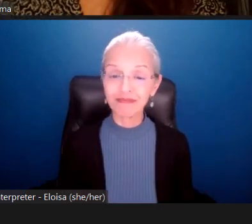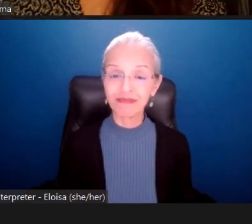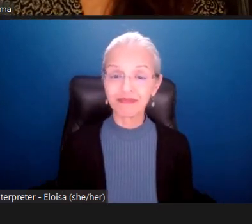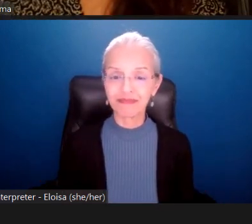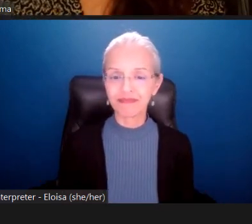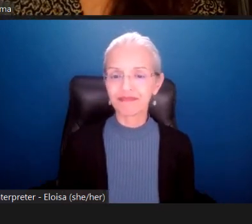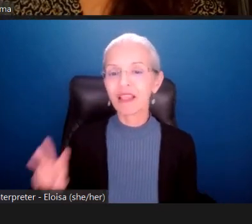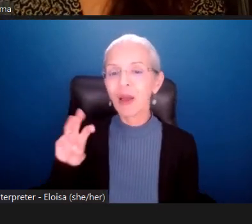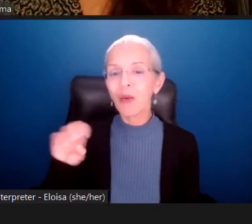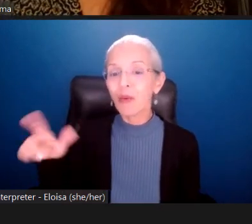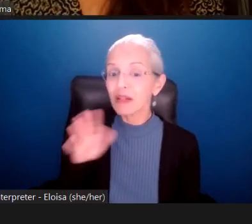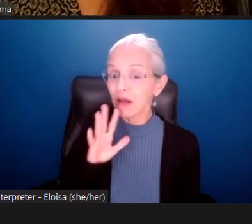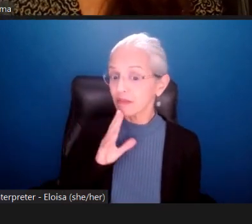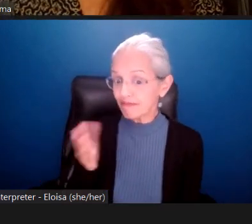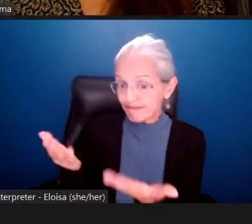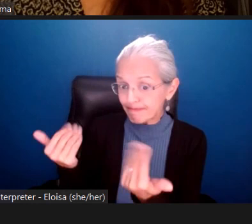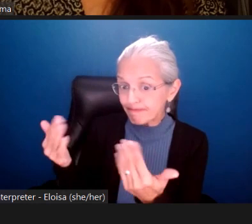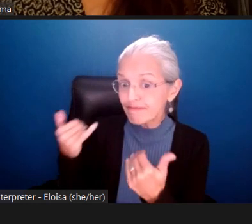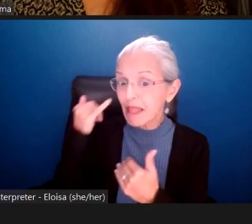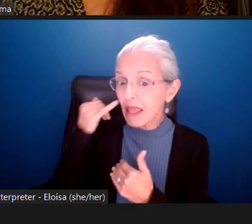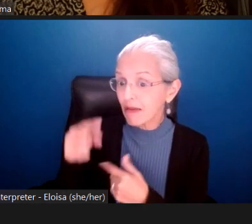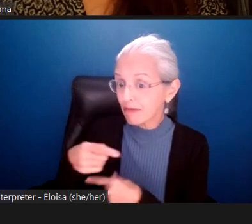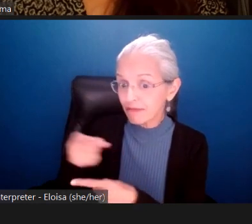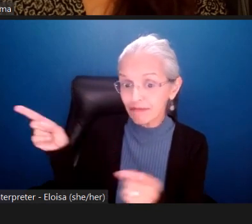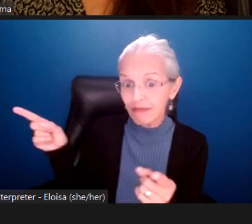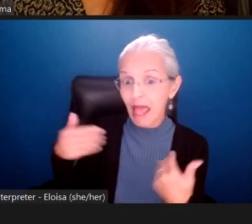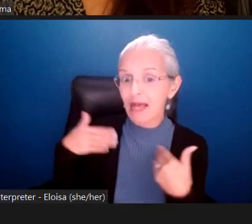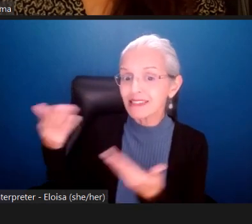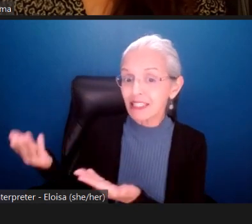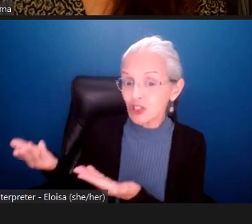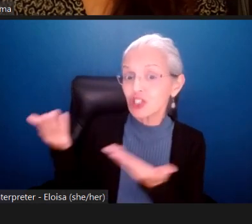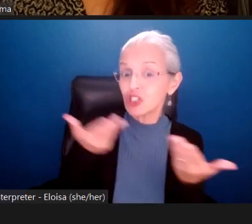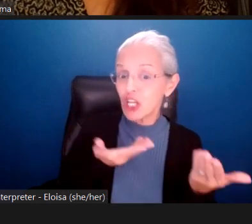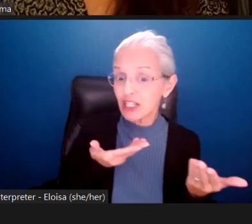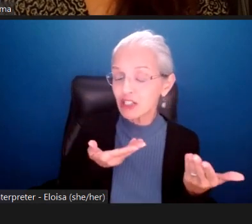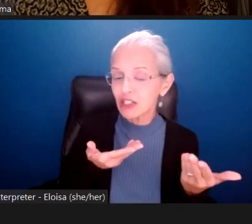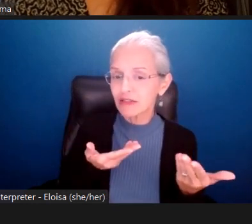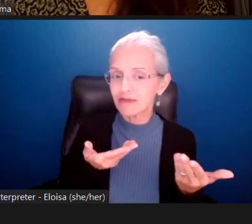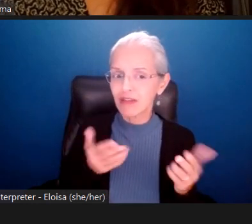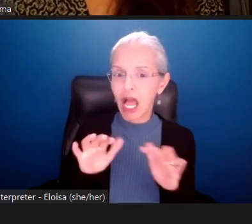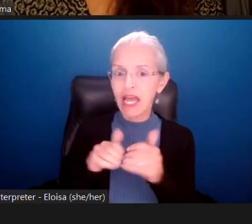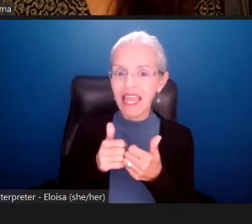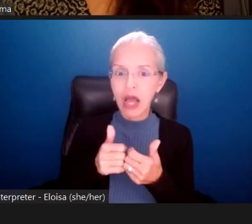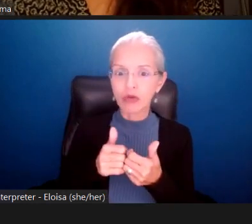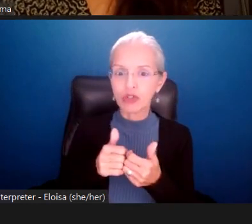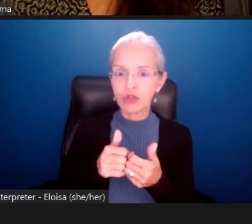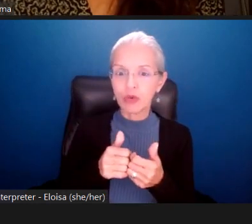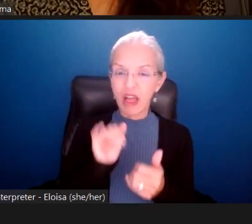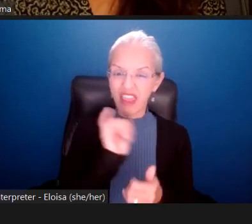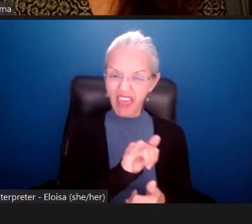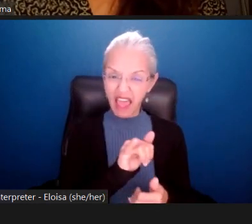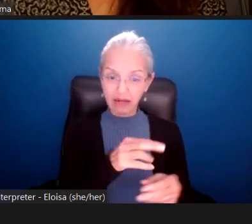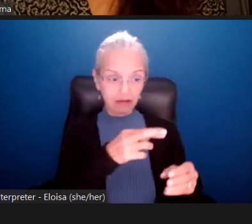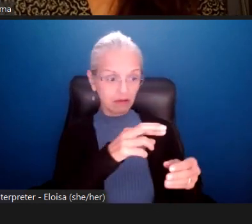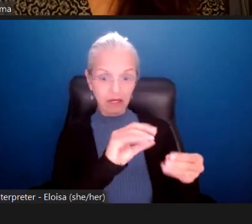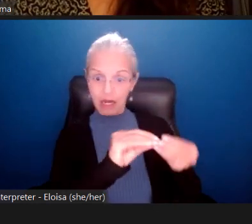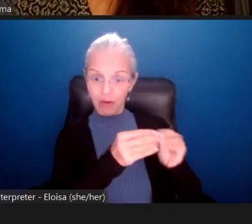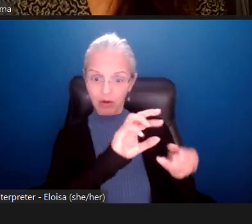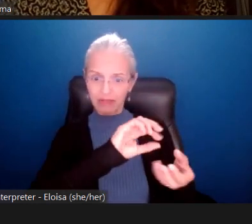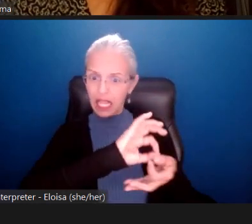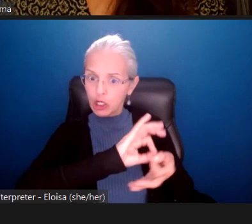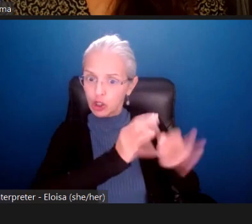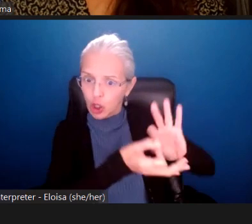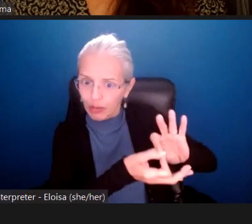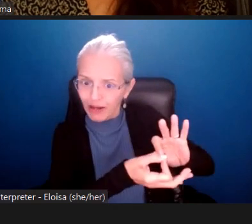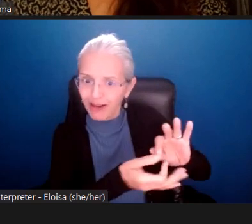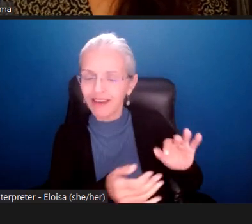Yeah, so if anybody has a suggestion of how to interpret that finding,